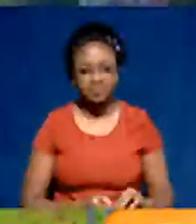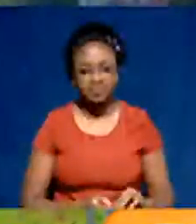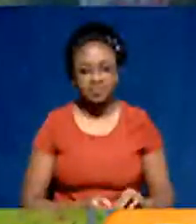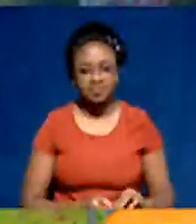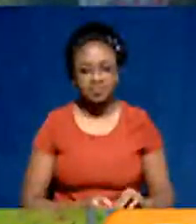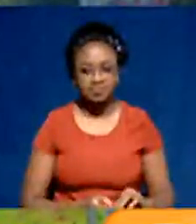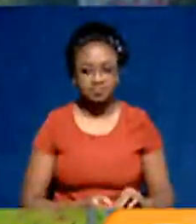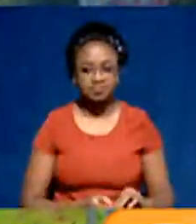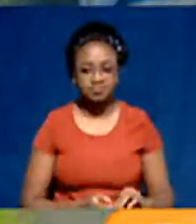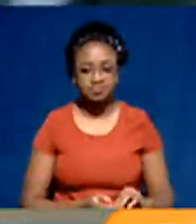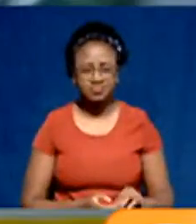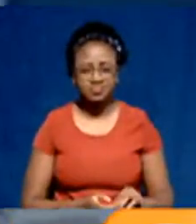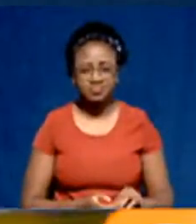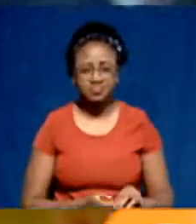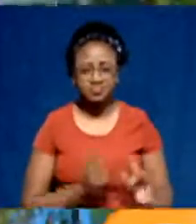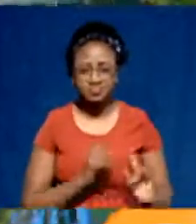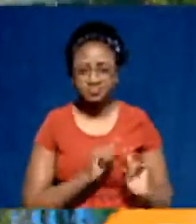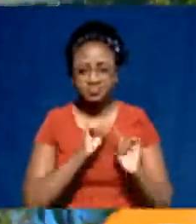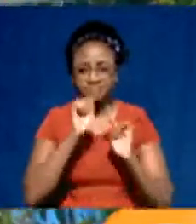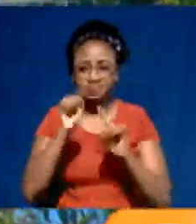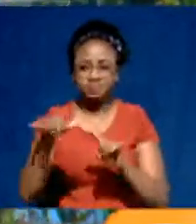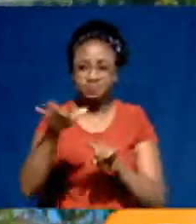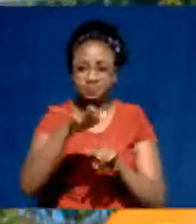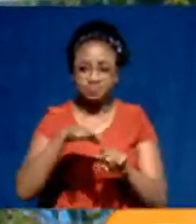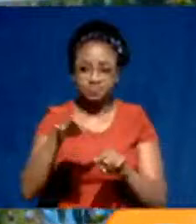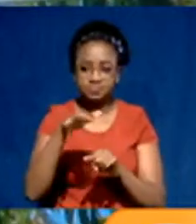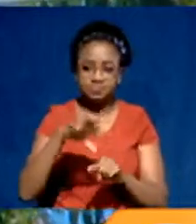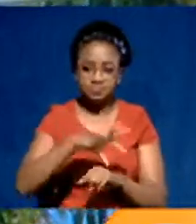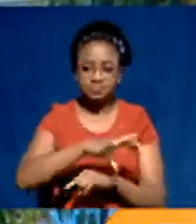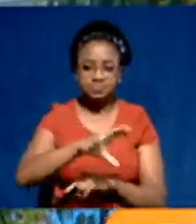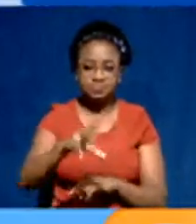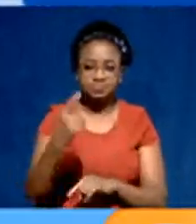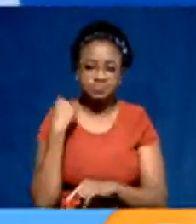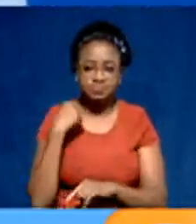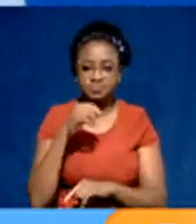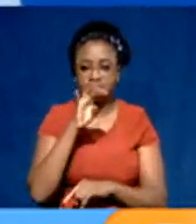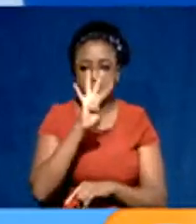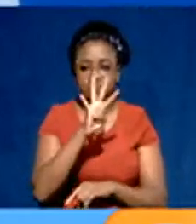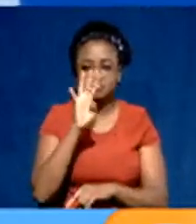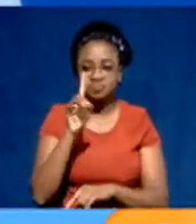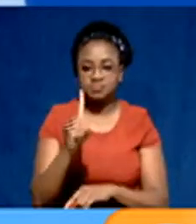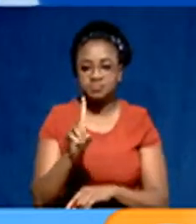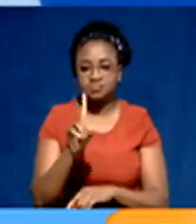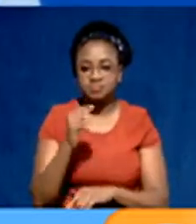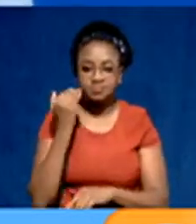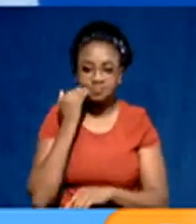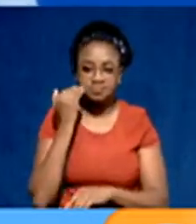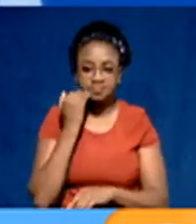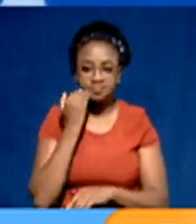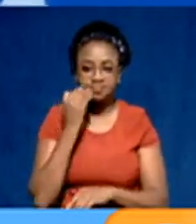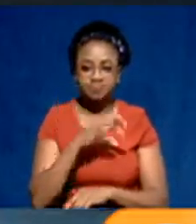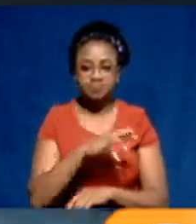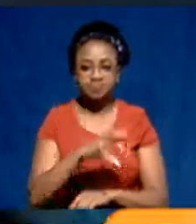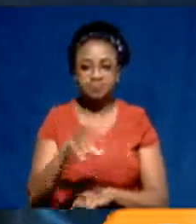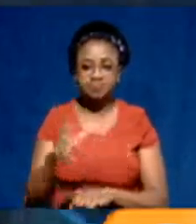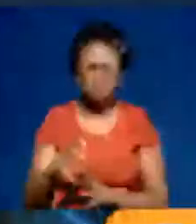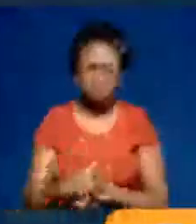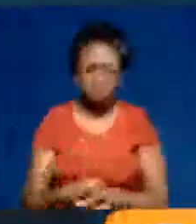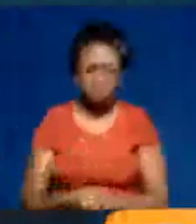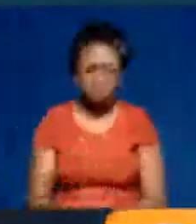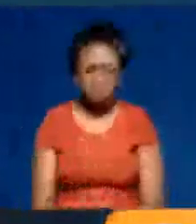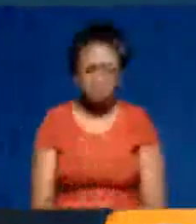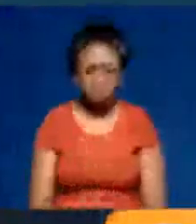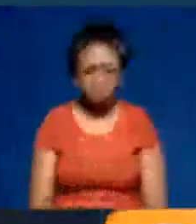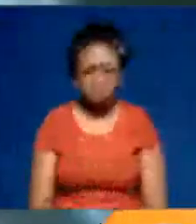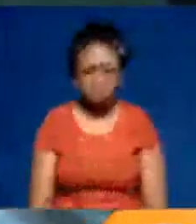Our Smart Farm expedition takes us to county number 41, Siaya.